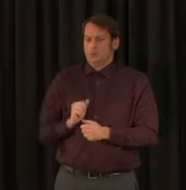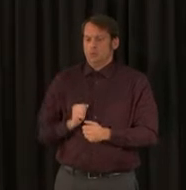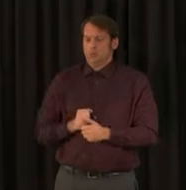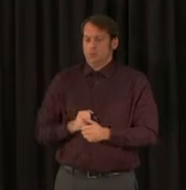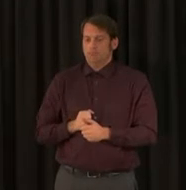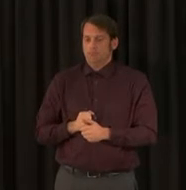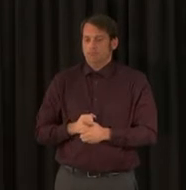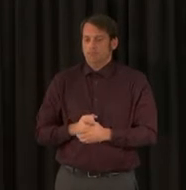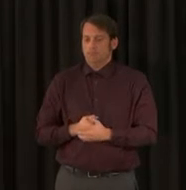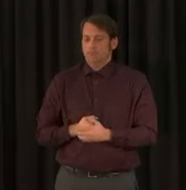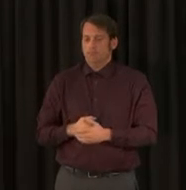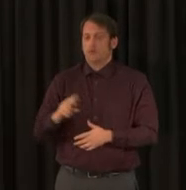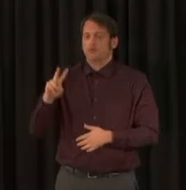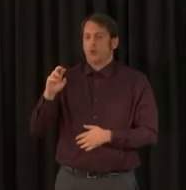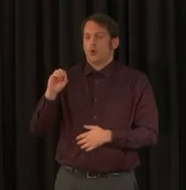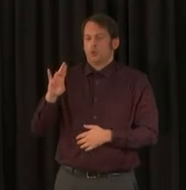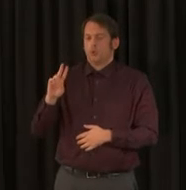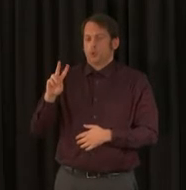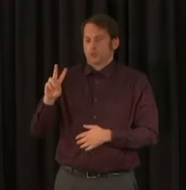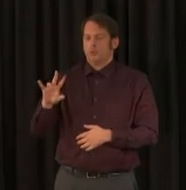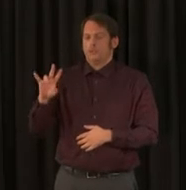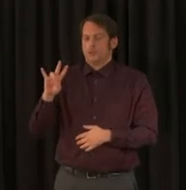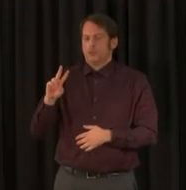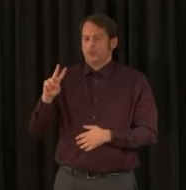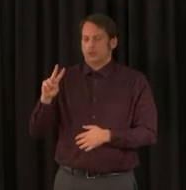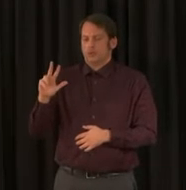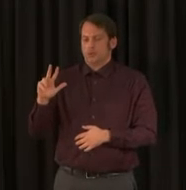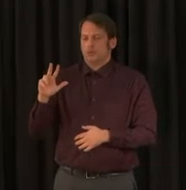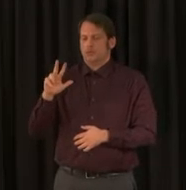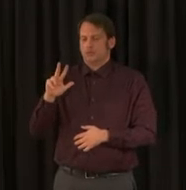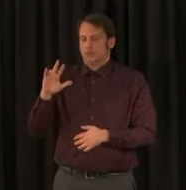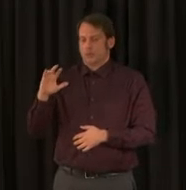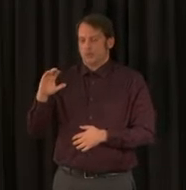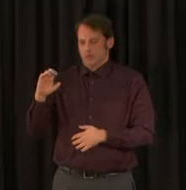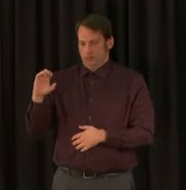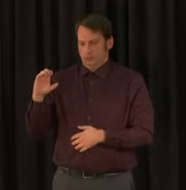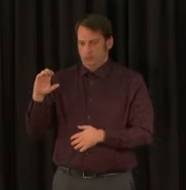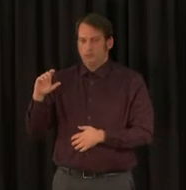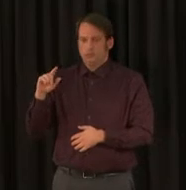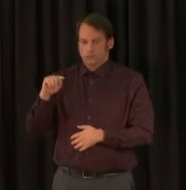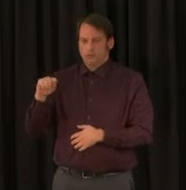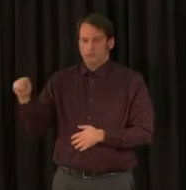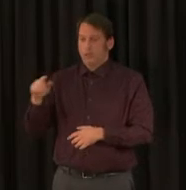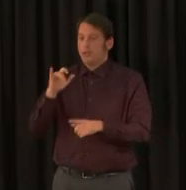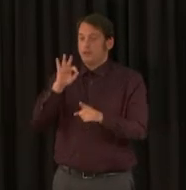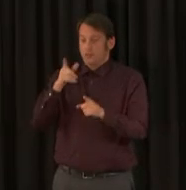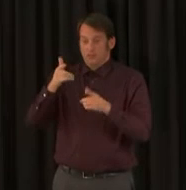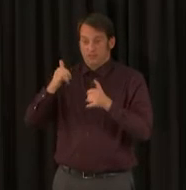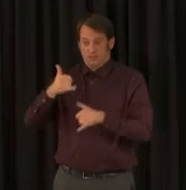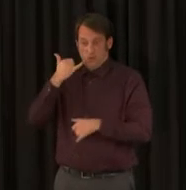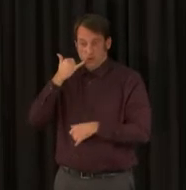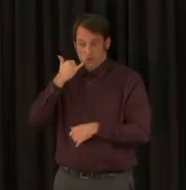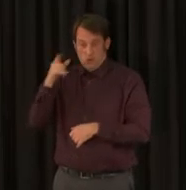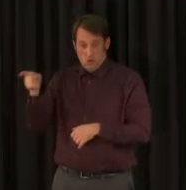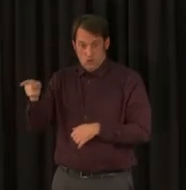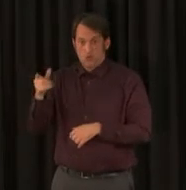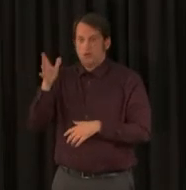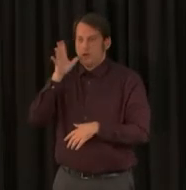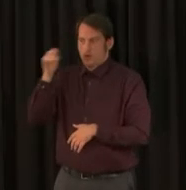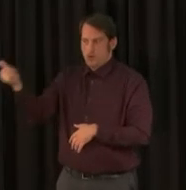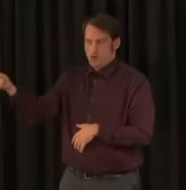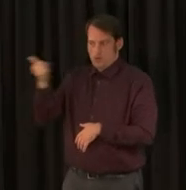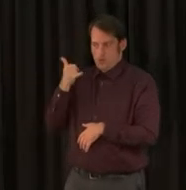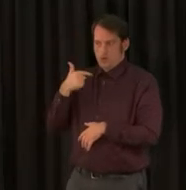202-727-3900, hit option 7. If a live person doesn't pick up, we will call you back quickly, and we will get you through whatever the next phase